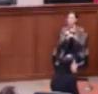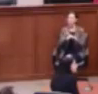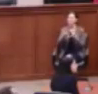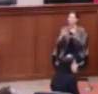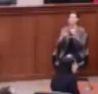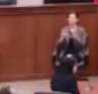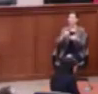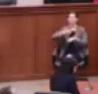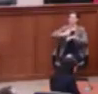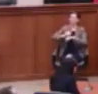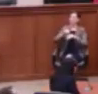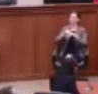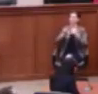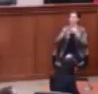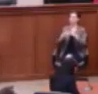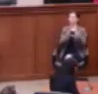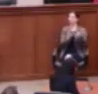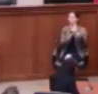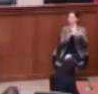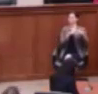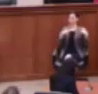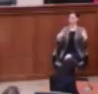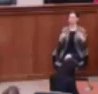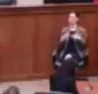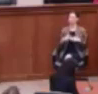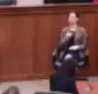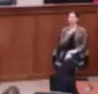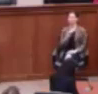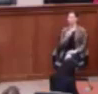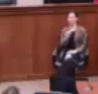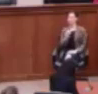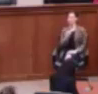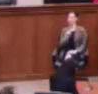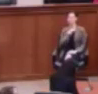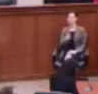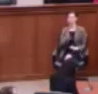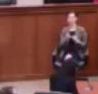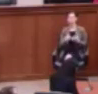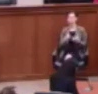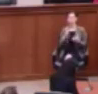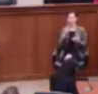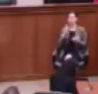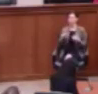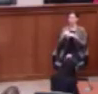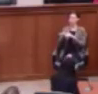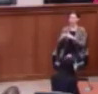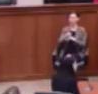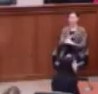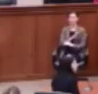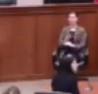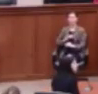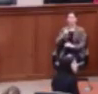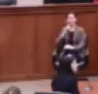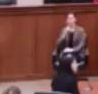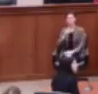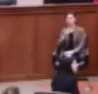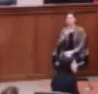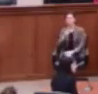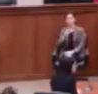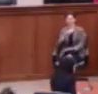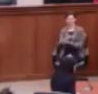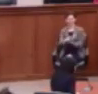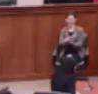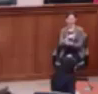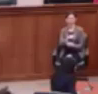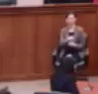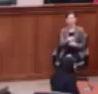an ambassador group that will be the umbrella advisory board for the CTE Academy. During the survey portion of things,